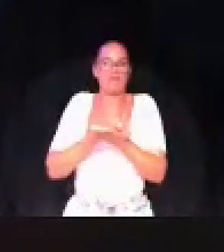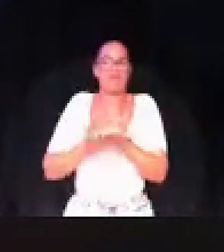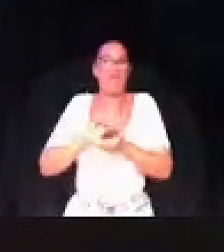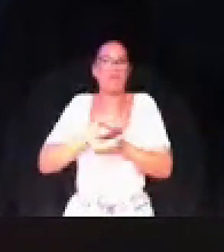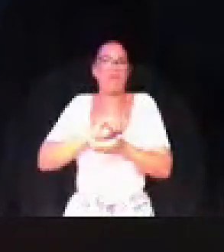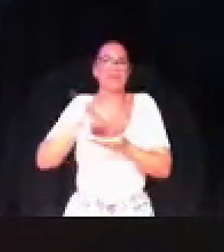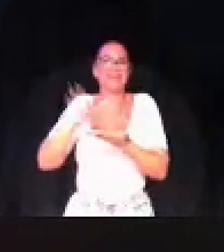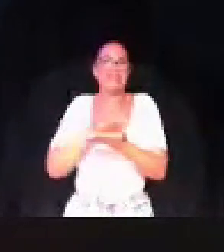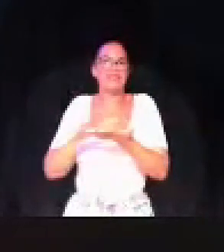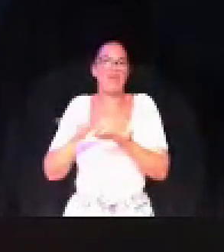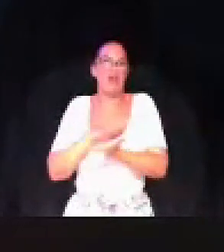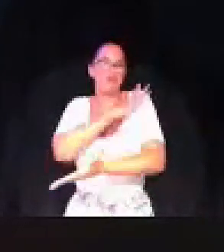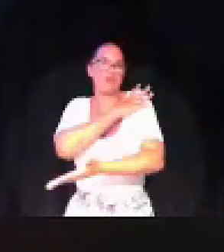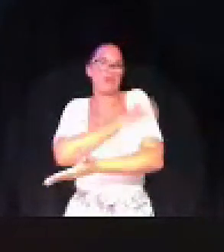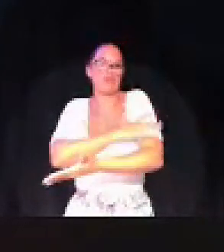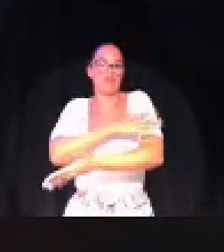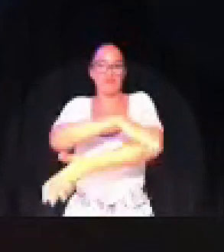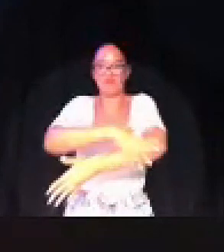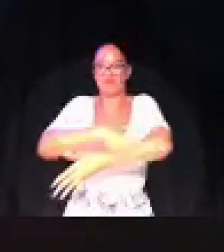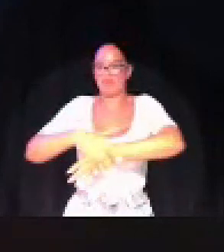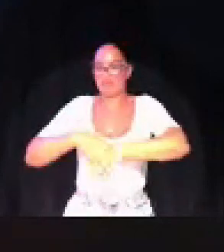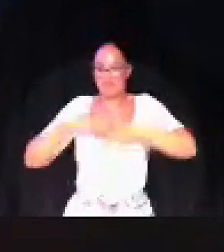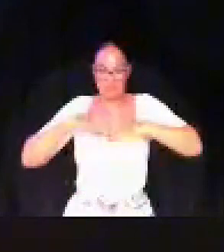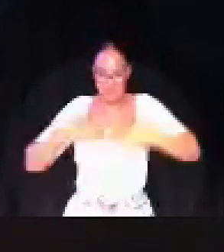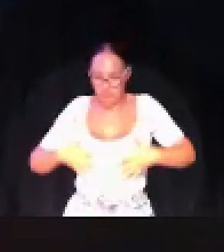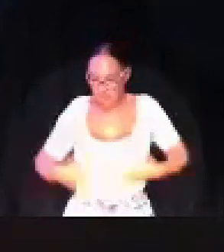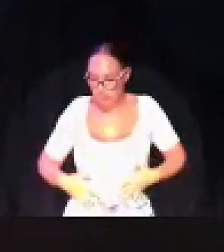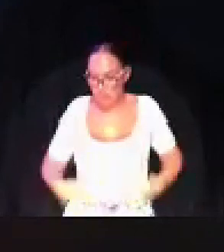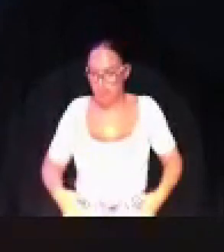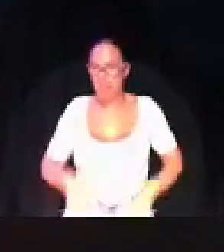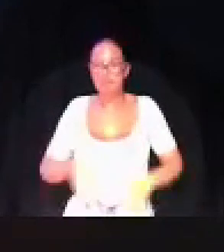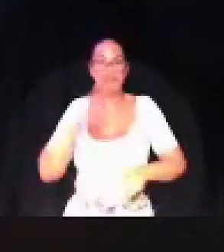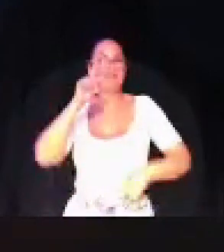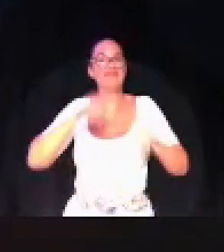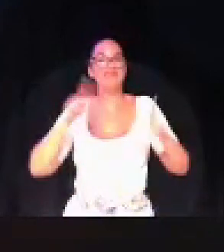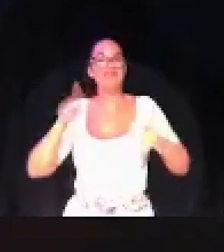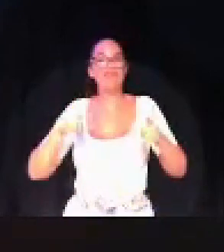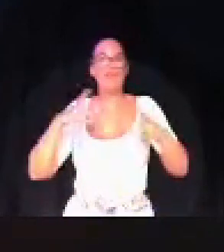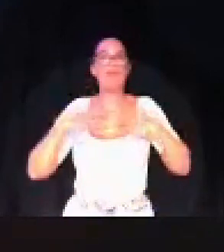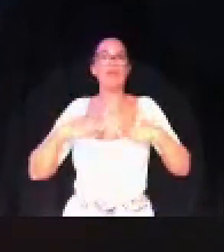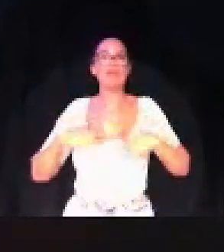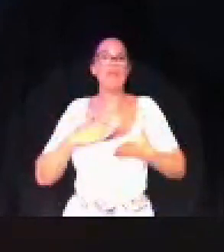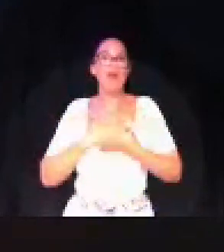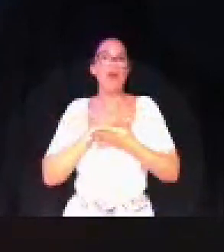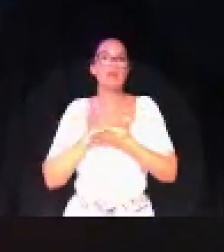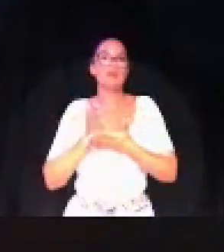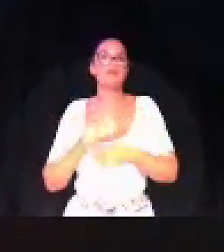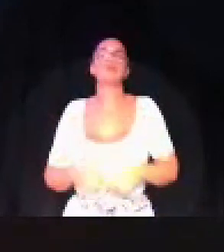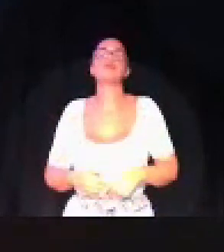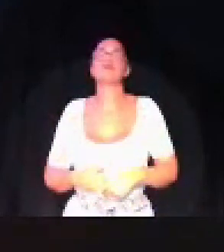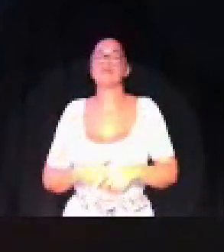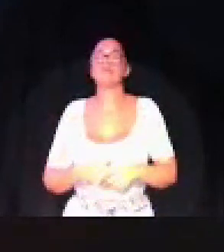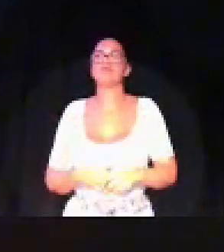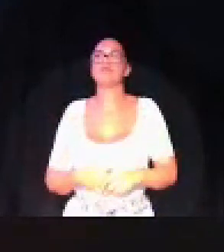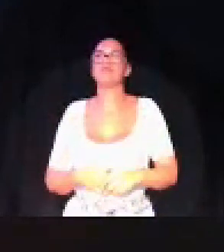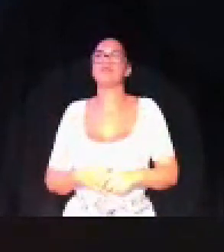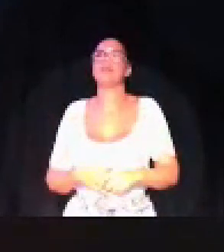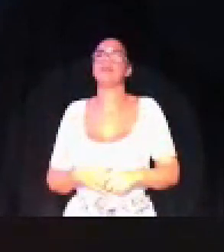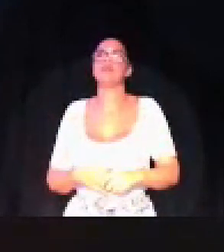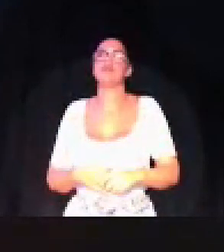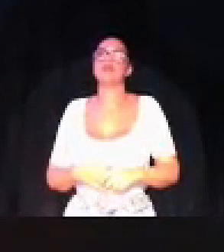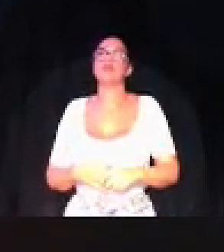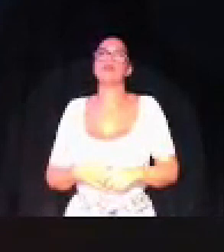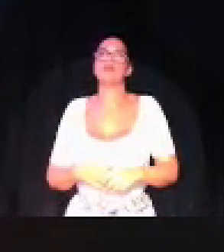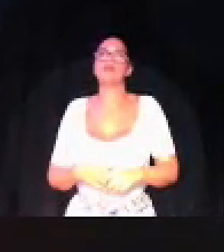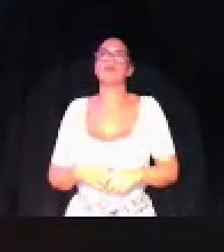flexible in how you can apply them for different needs, specific needs. And I think as well that this is modular, so we've made